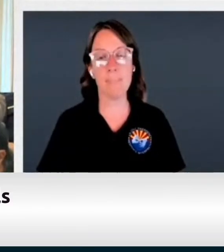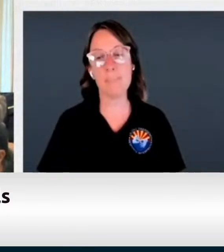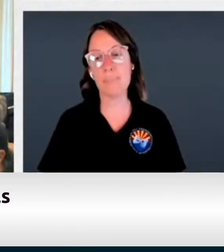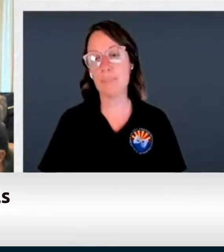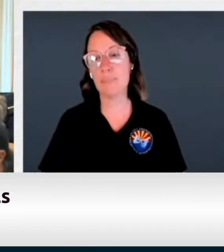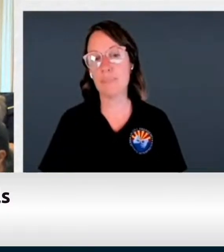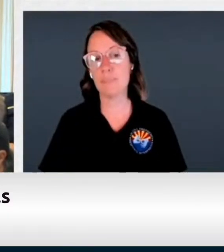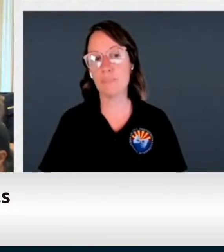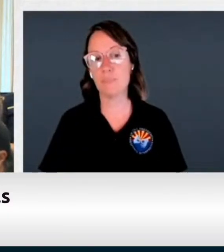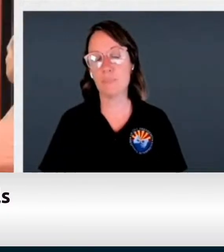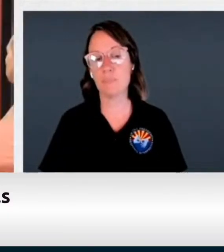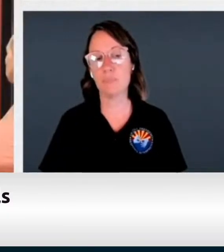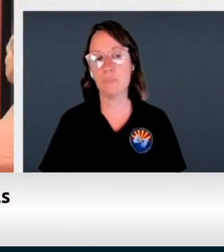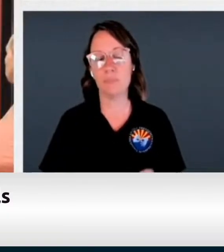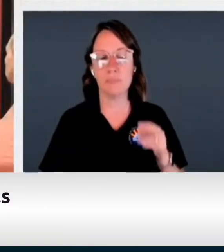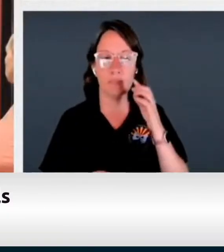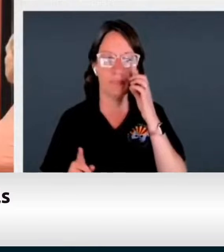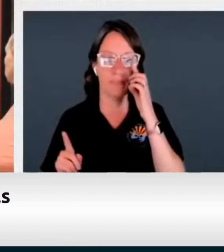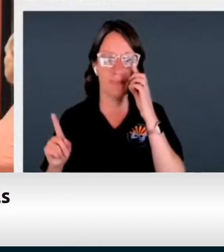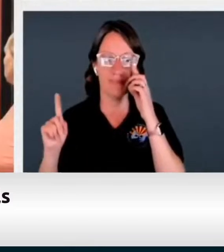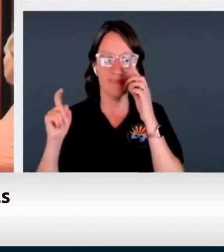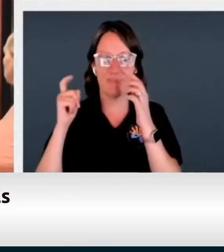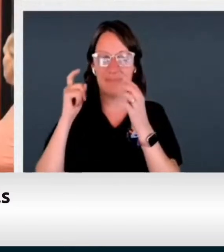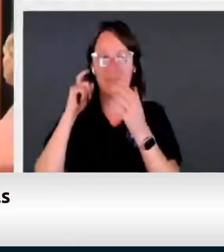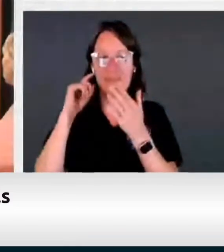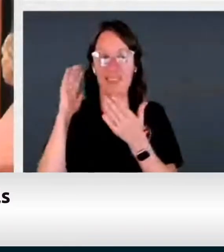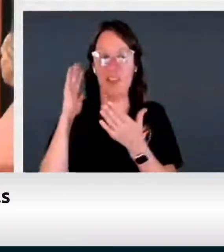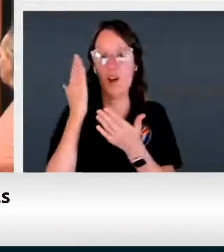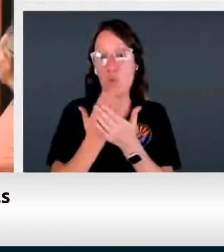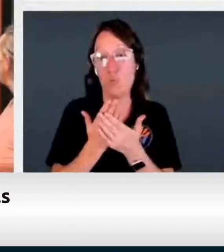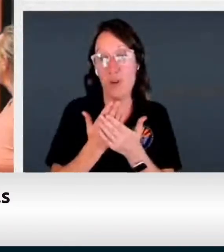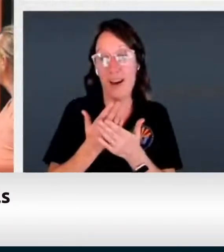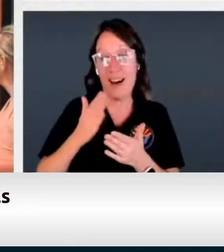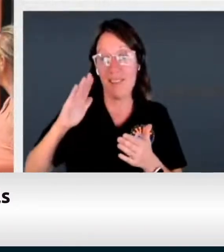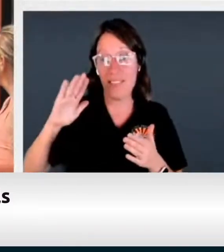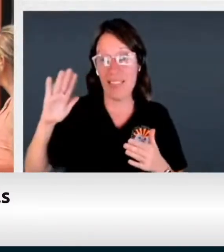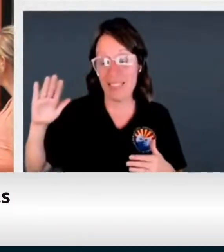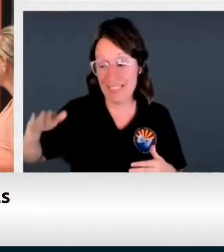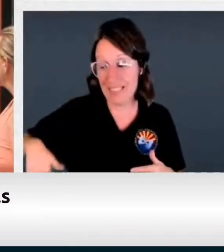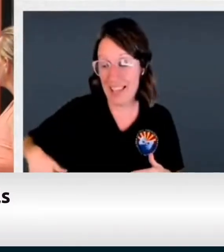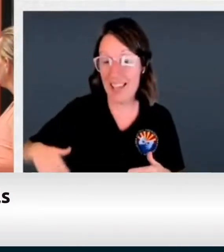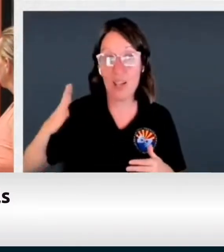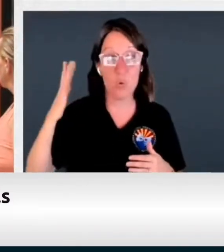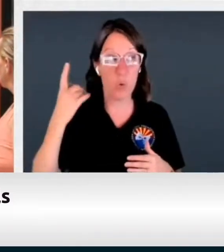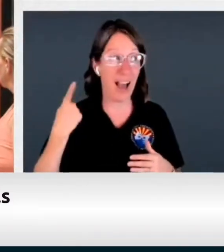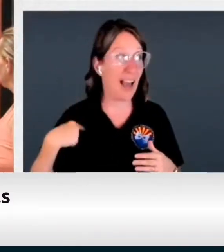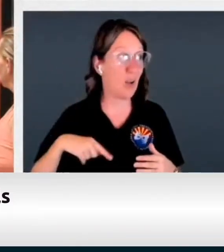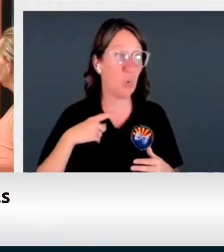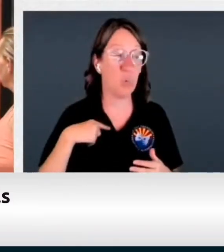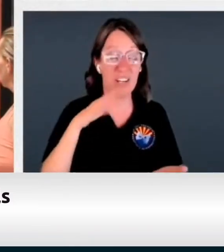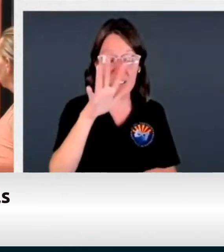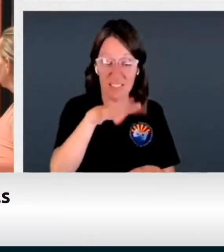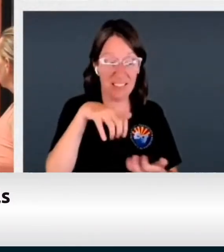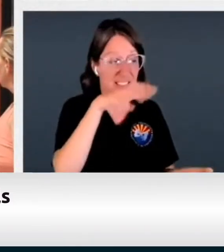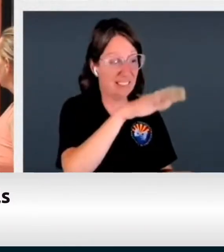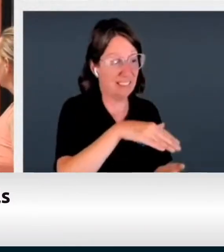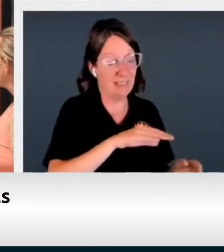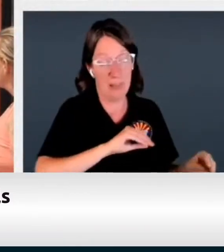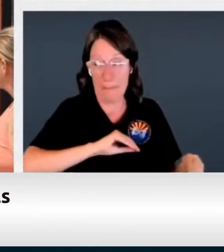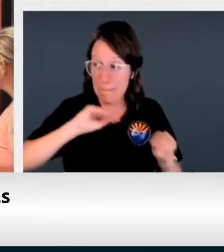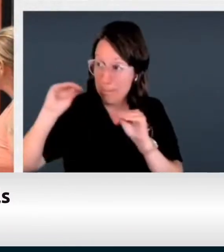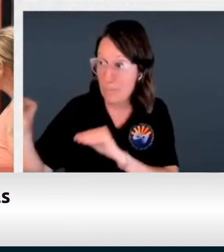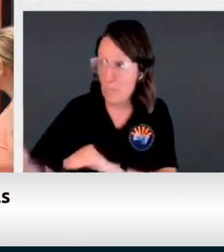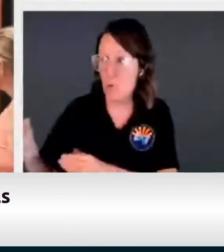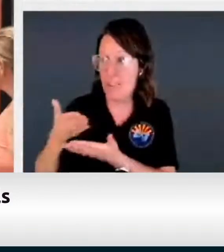It's a sheriff. I was late getting here because I've been moving my stuff out of my apartment all day because we're right, on the edge of this thing. But I have